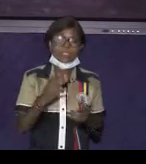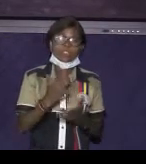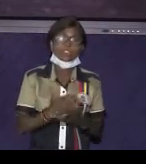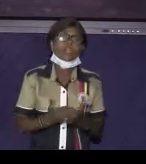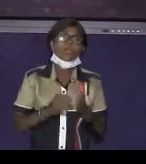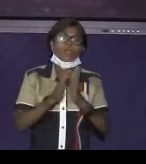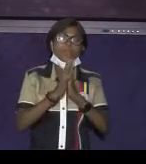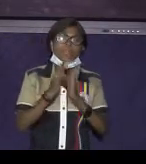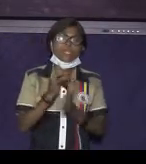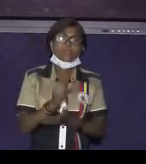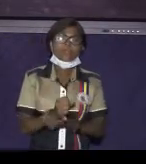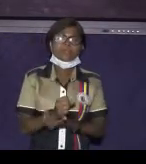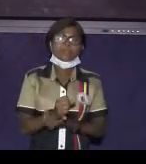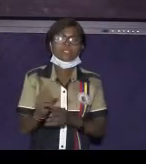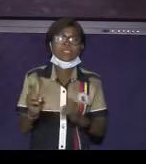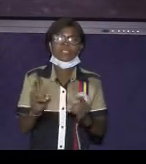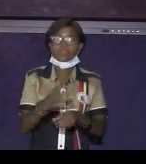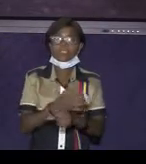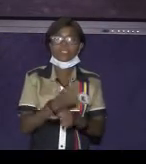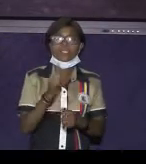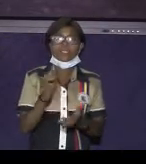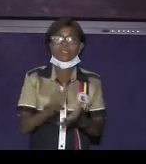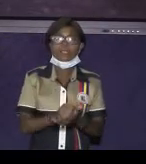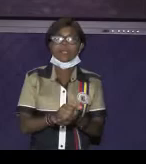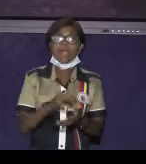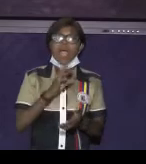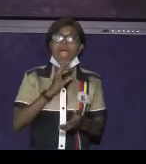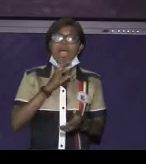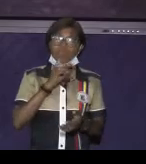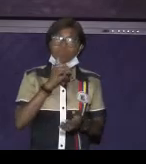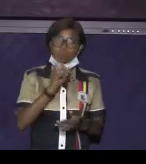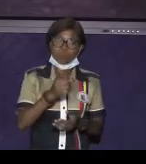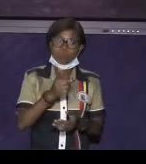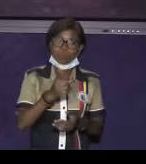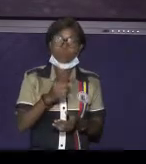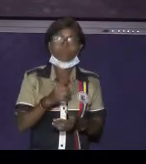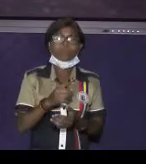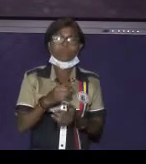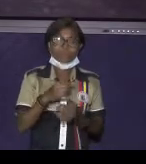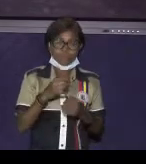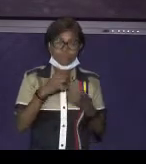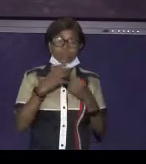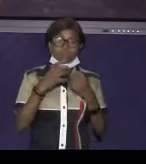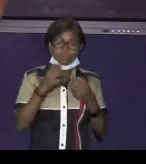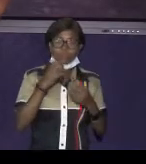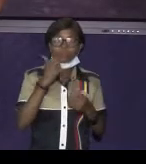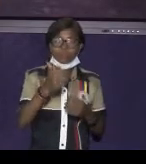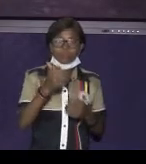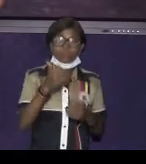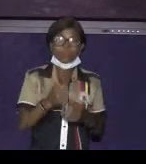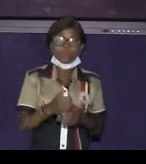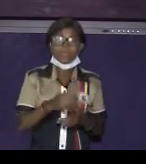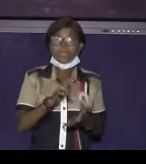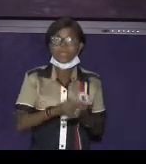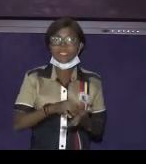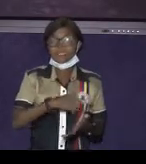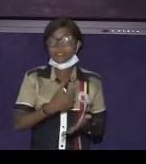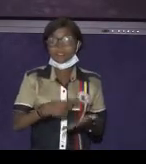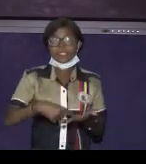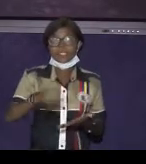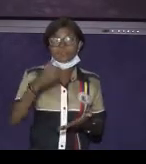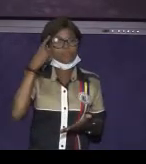say some prayers. Did you get that? Are you sure? Wow. That's another tick for